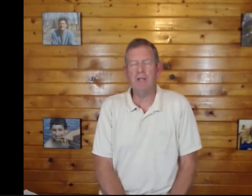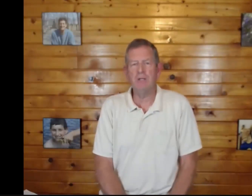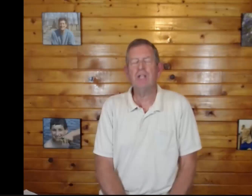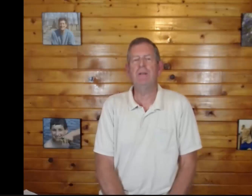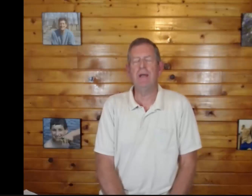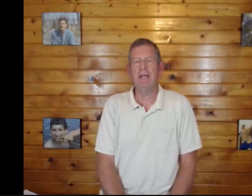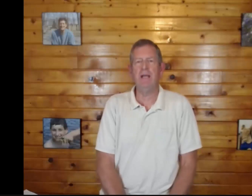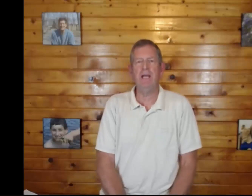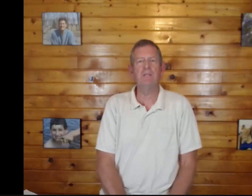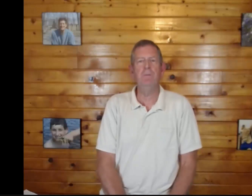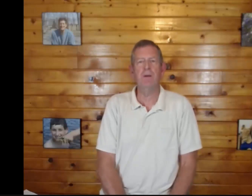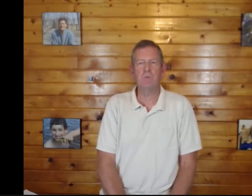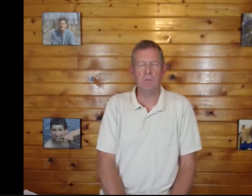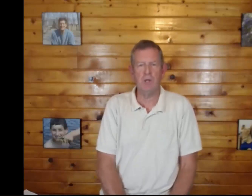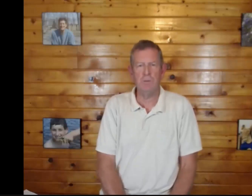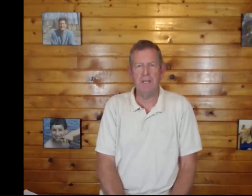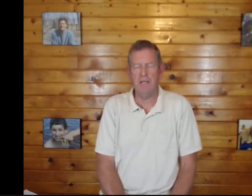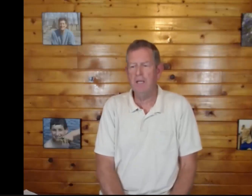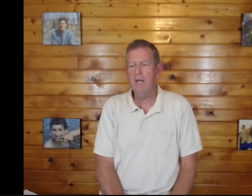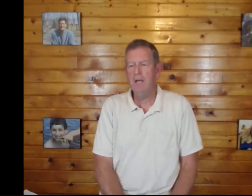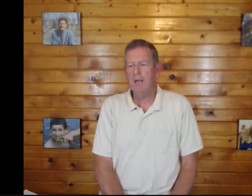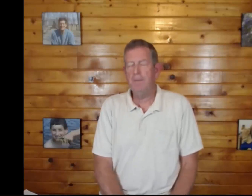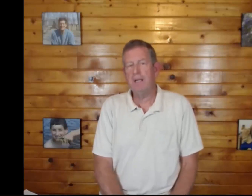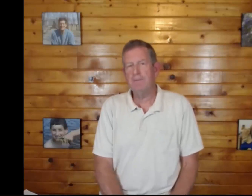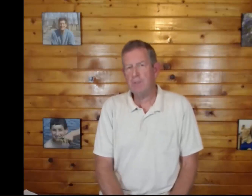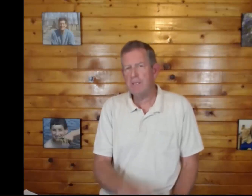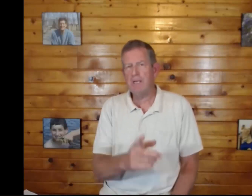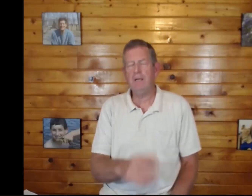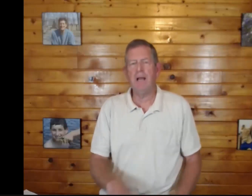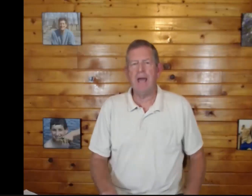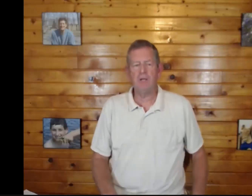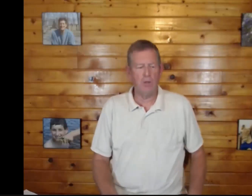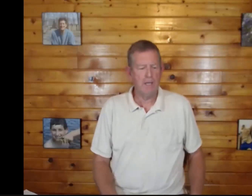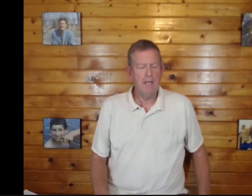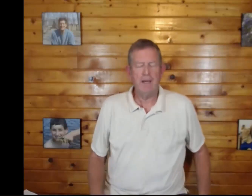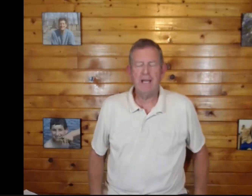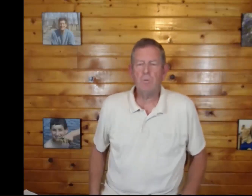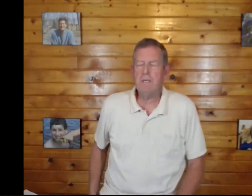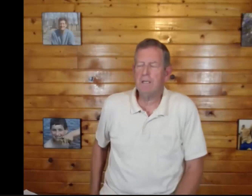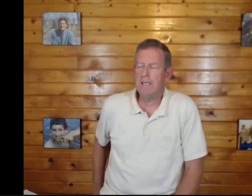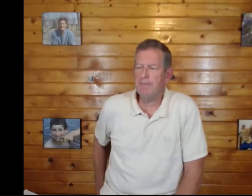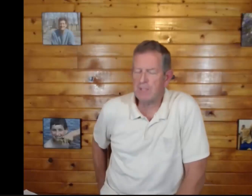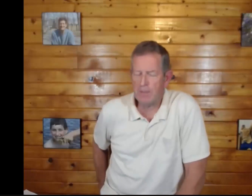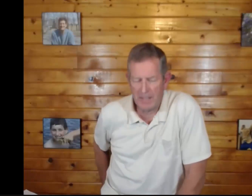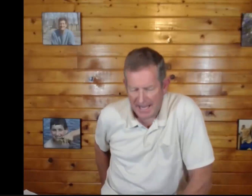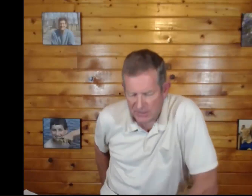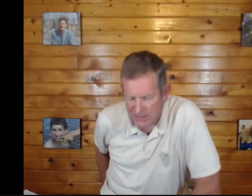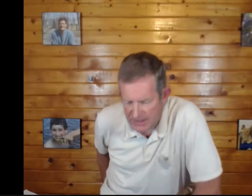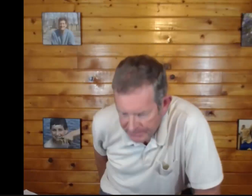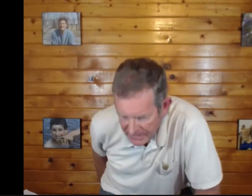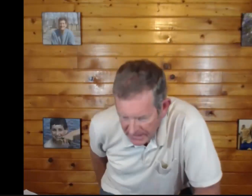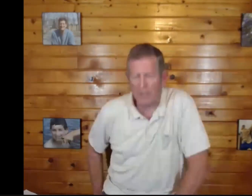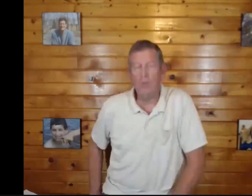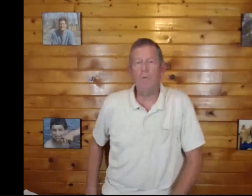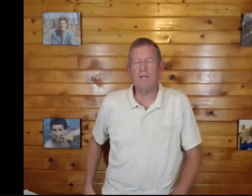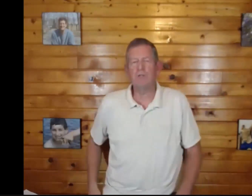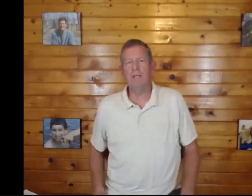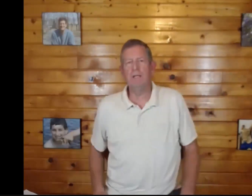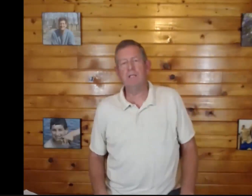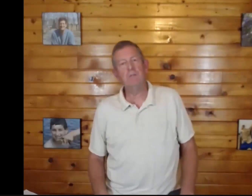touch on that again in case some parents weren't there at the beginning. But so I want to tell you a little anecdote. Last week, someone asked a